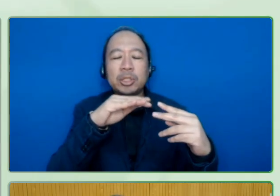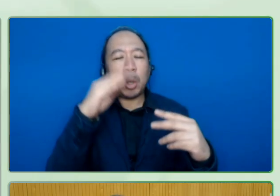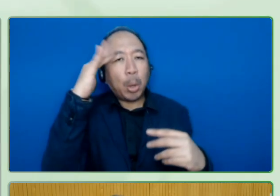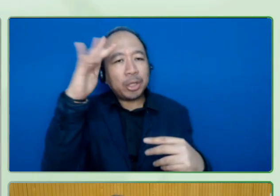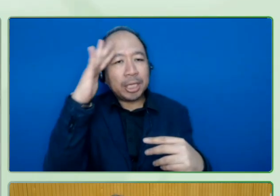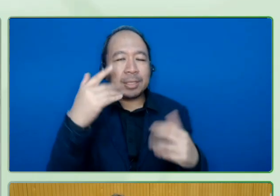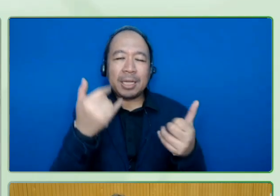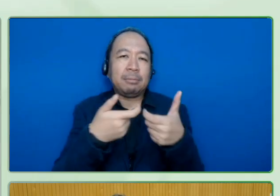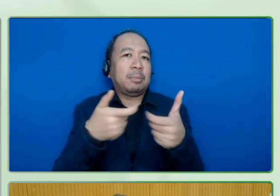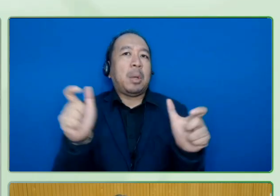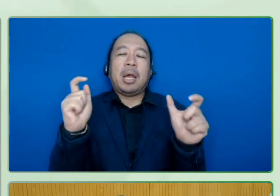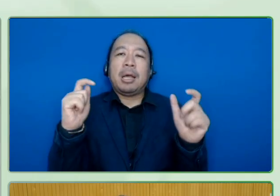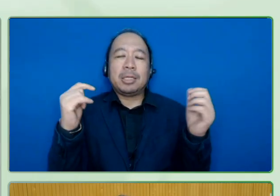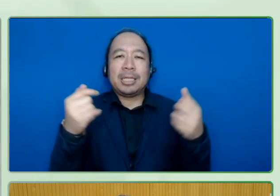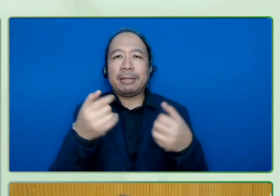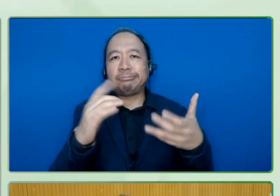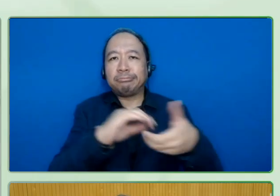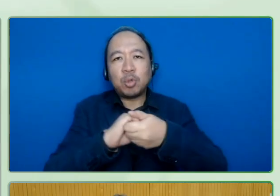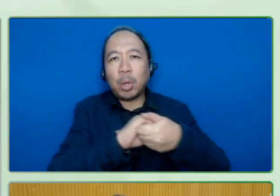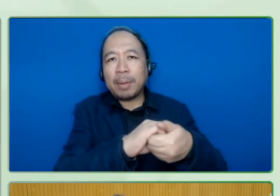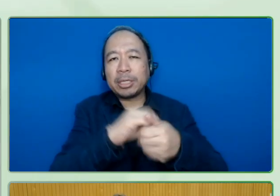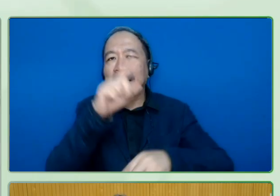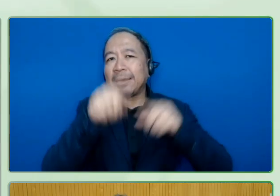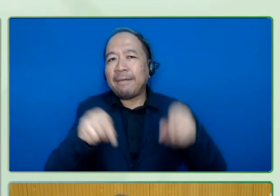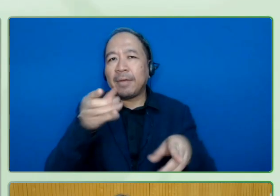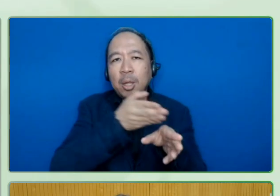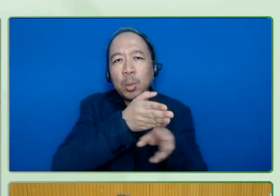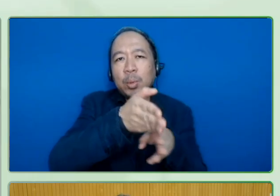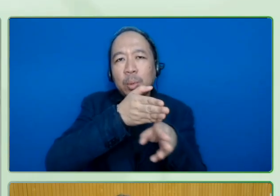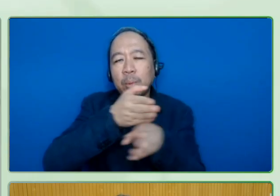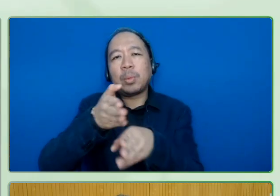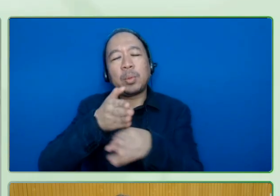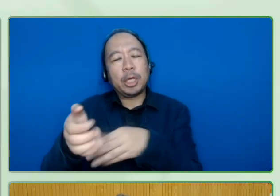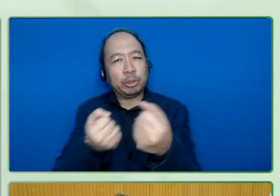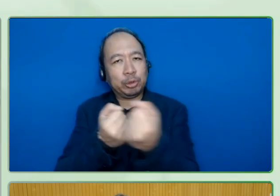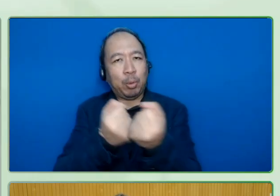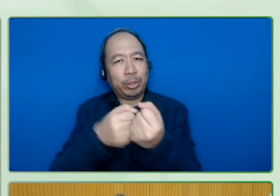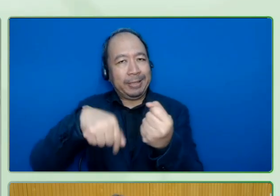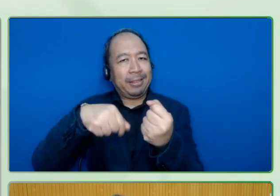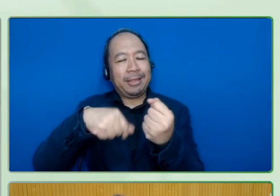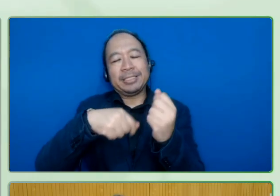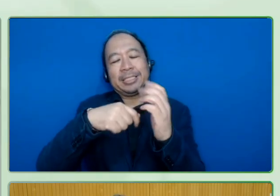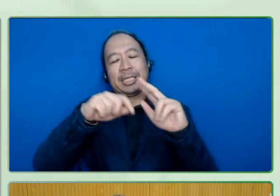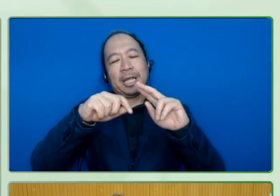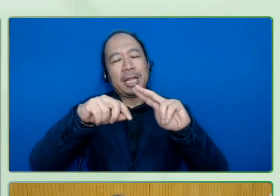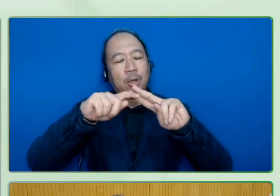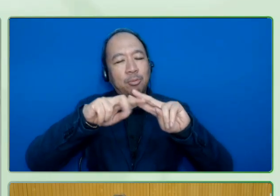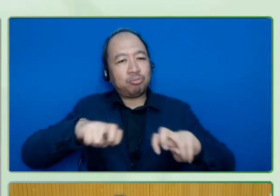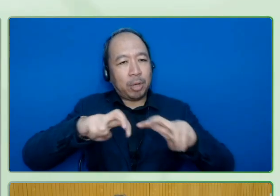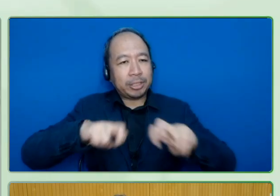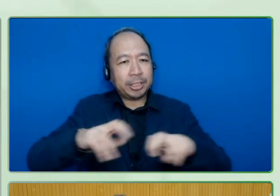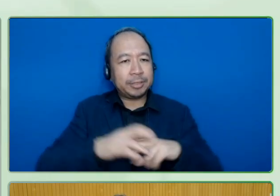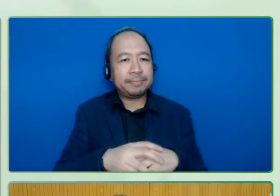collaborators from a variety of different disciplines who have contributed to this work. So why an app for a